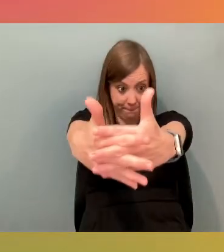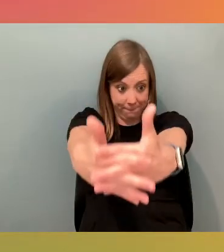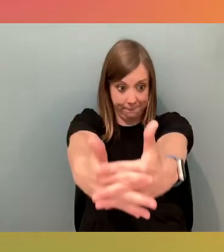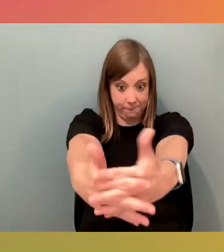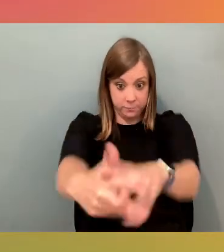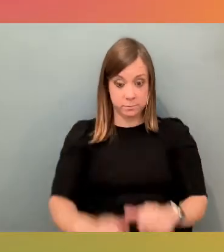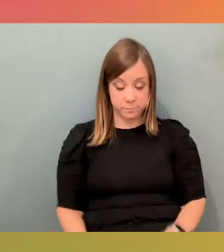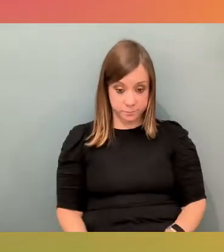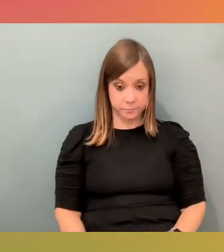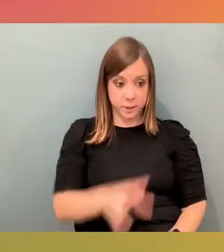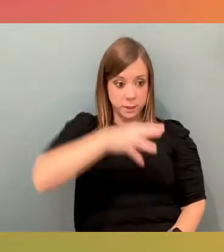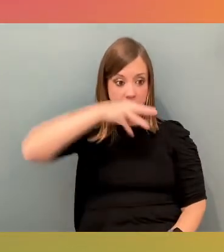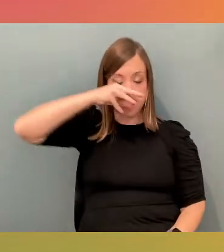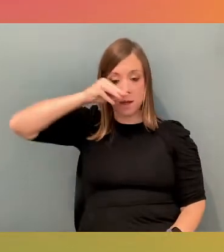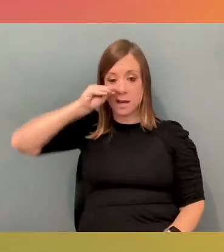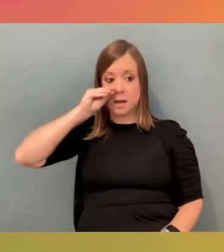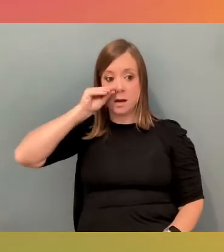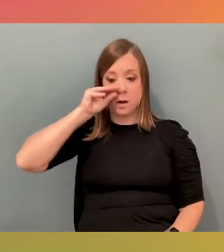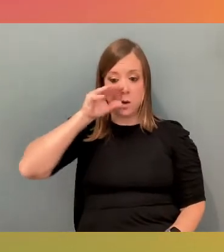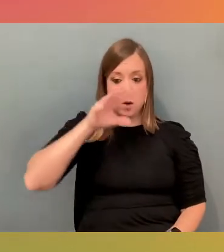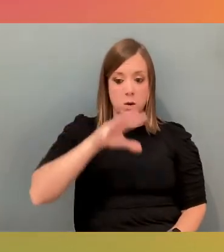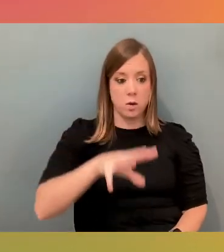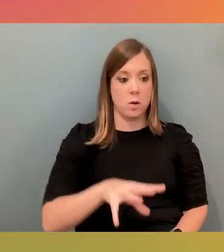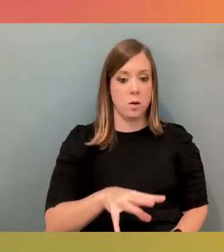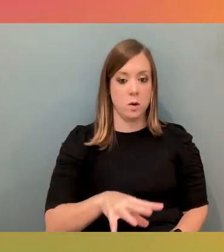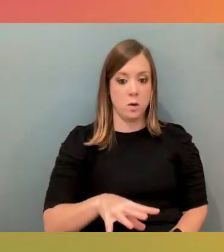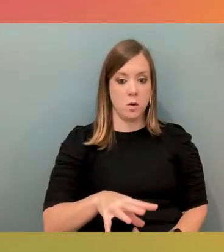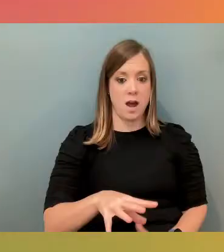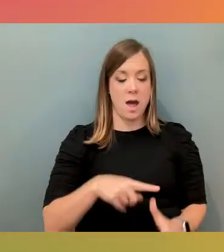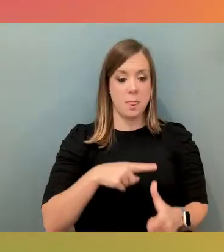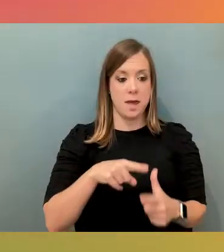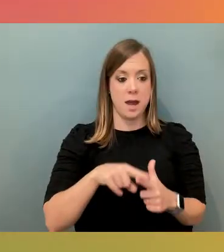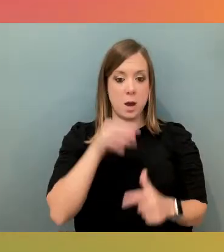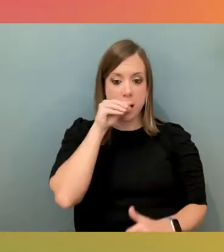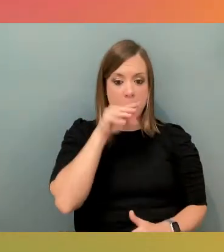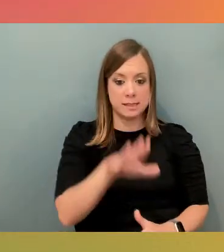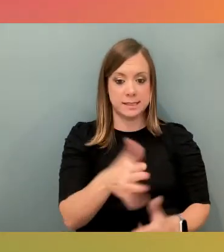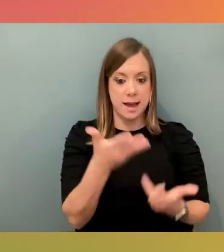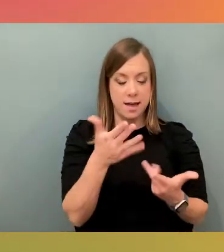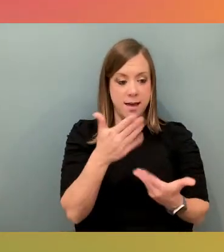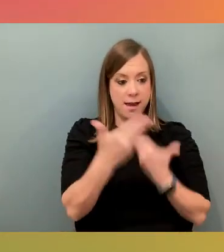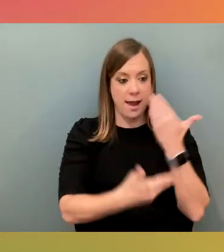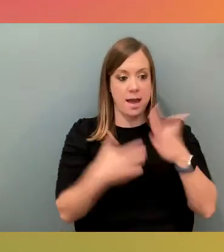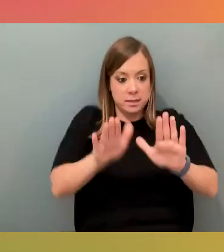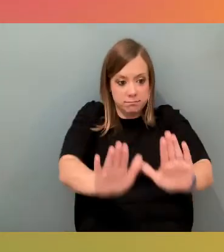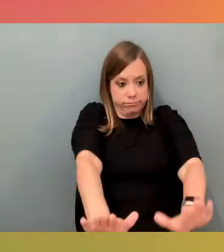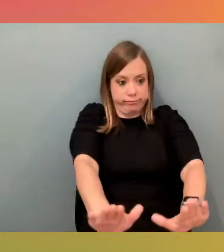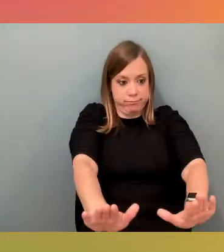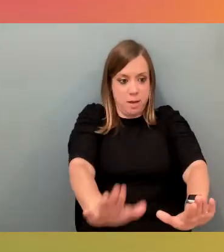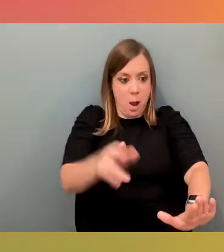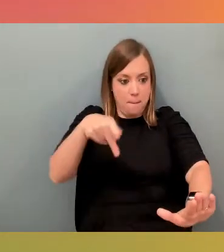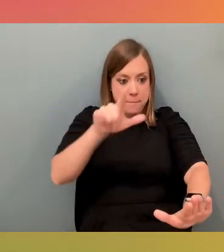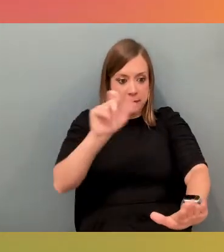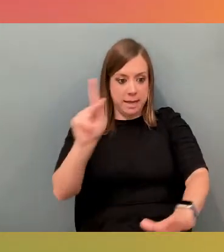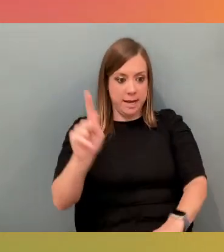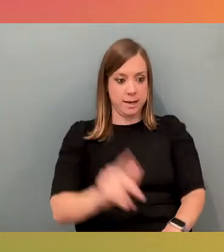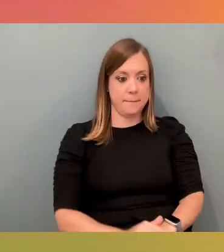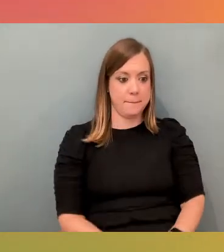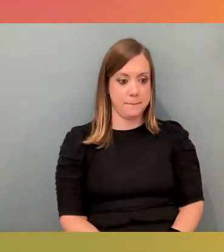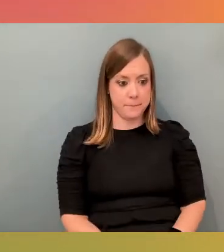Inhale. And exhale, release the hands and step back to your plank pose.